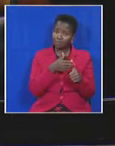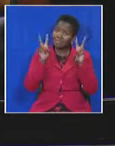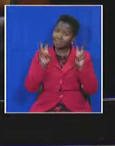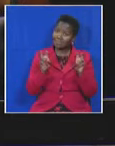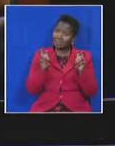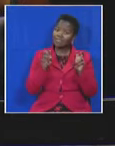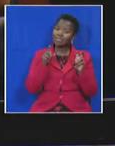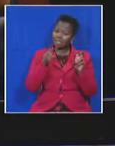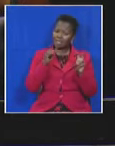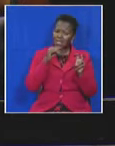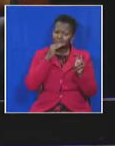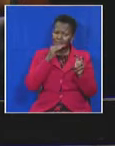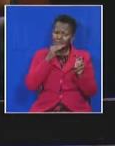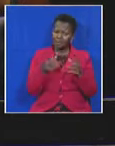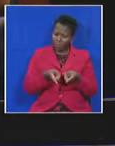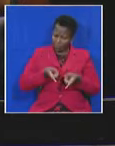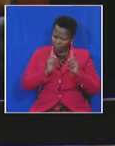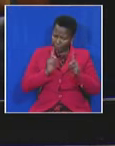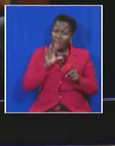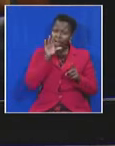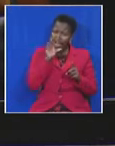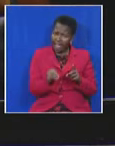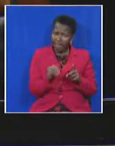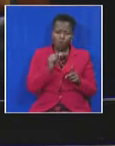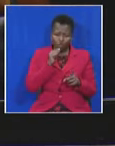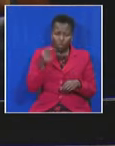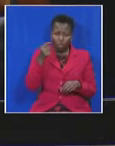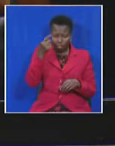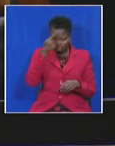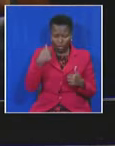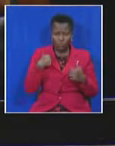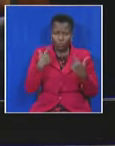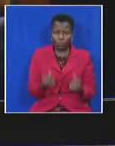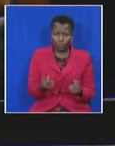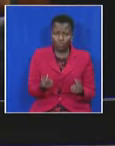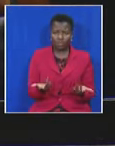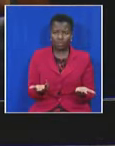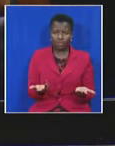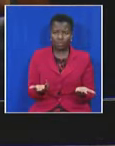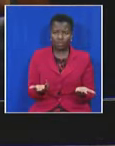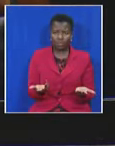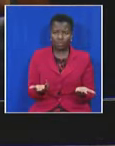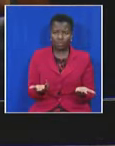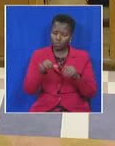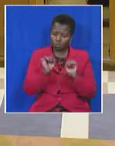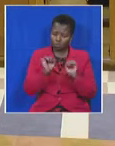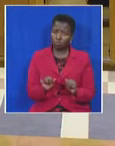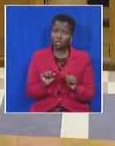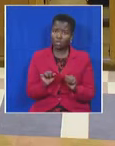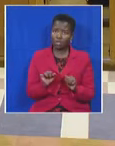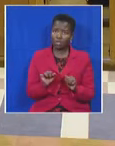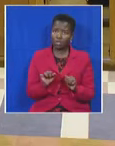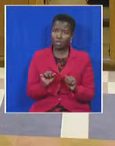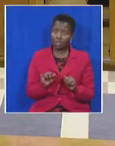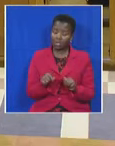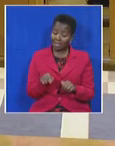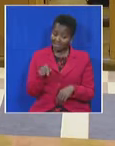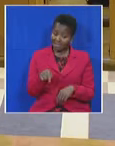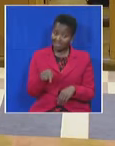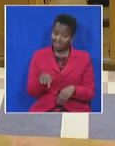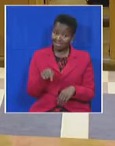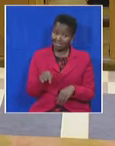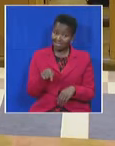This subject is fraught with dangers if we don't think expired. What we are doing. I thank you, Chair, but this is not... We need